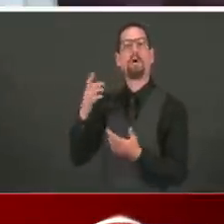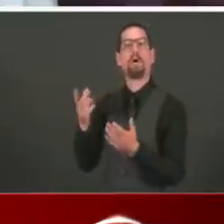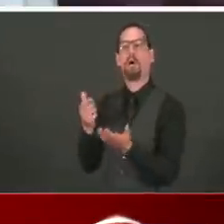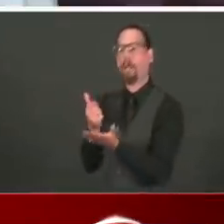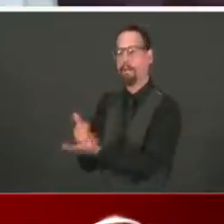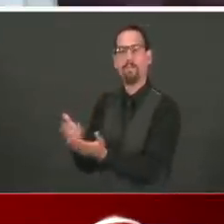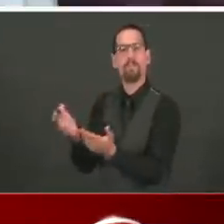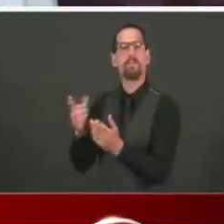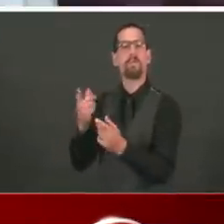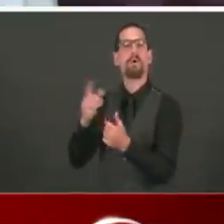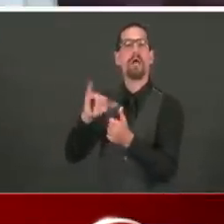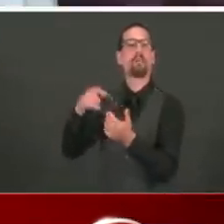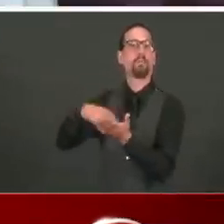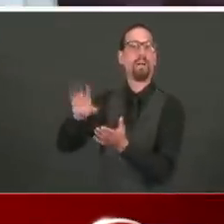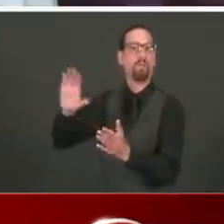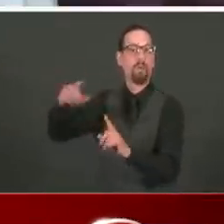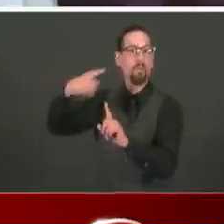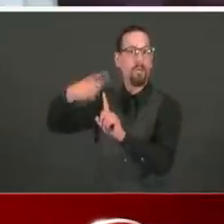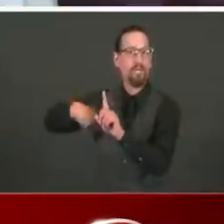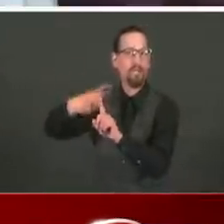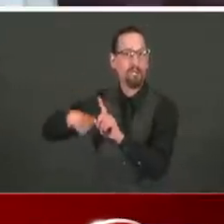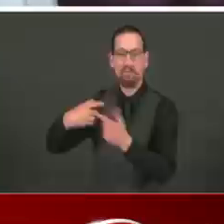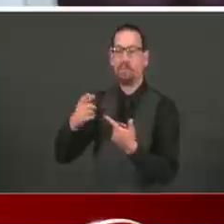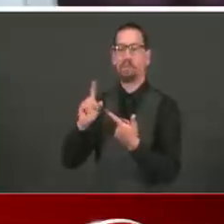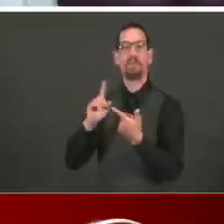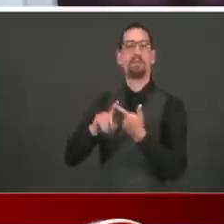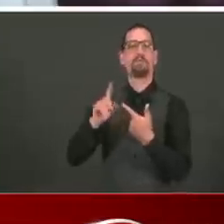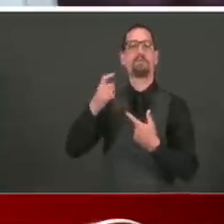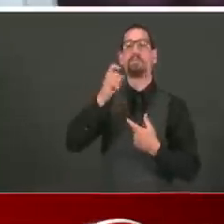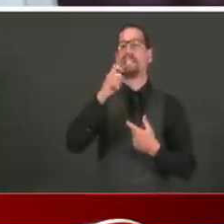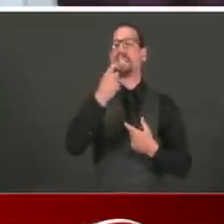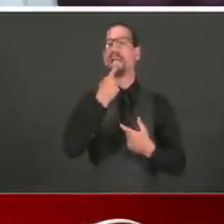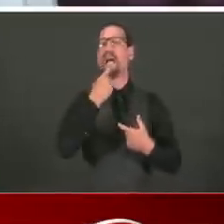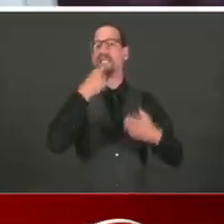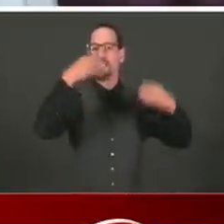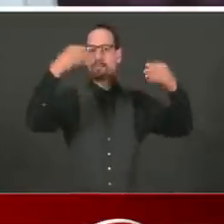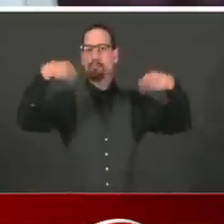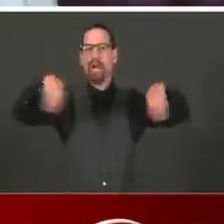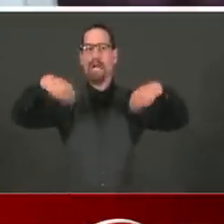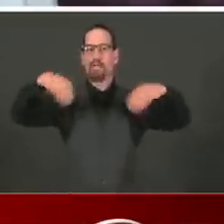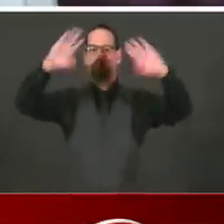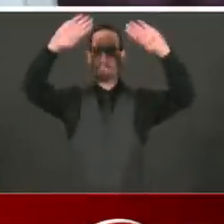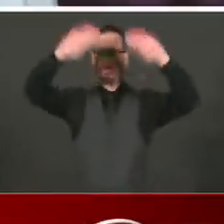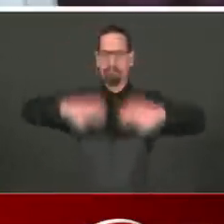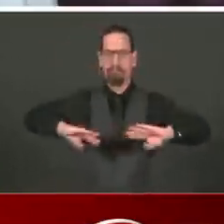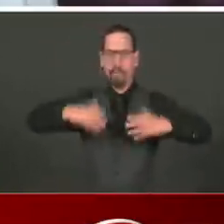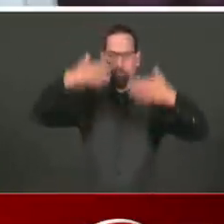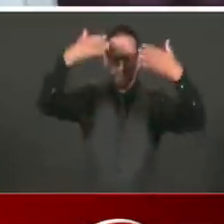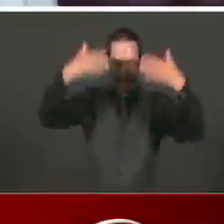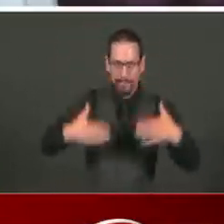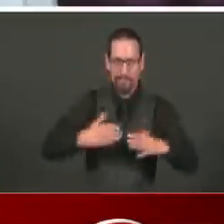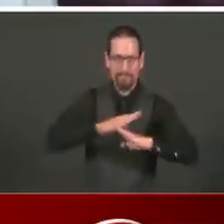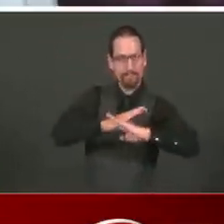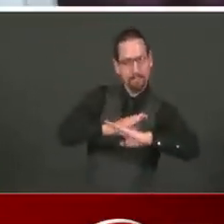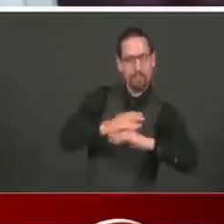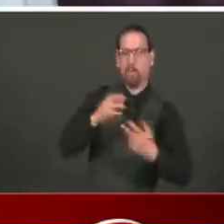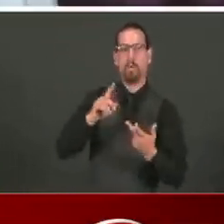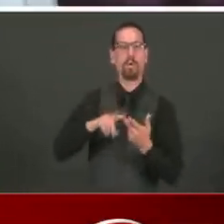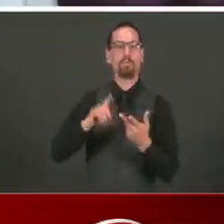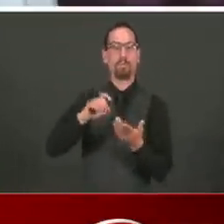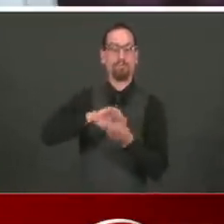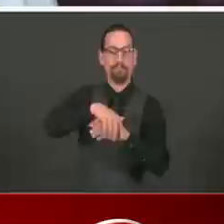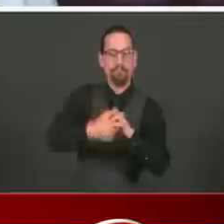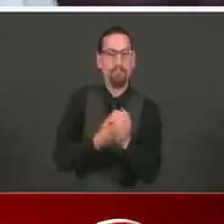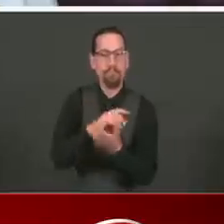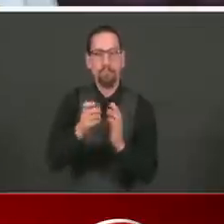know everyone is struggling. I do, I hear it, and I'm doing my best to do everything we can using all the tools at our